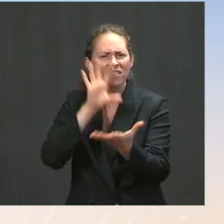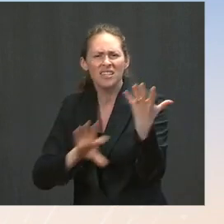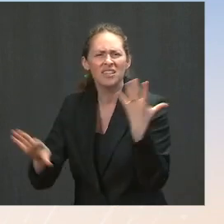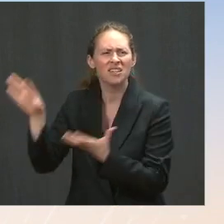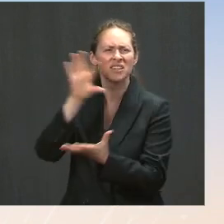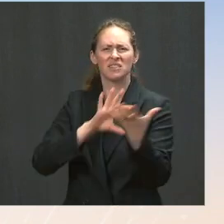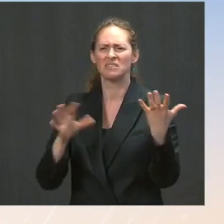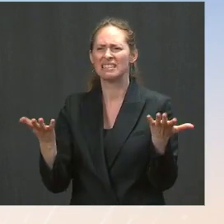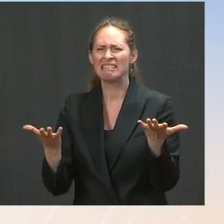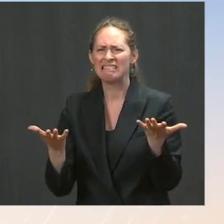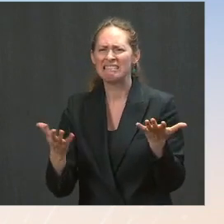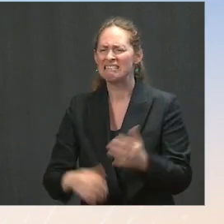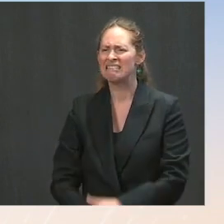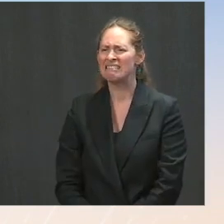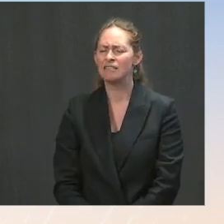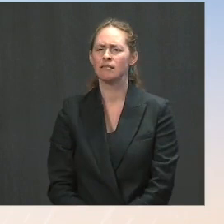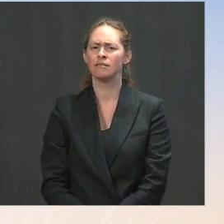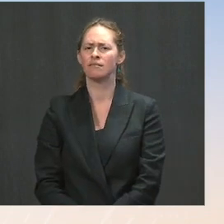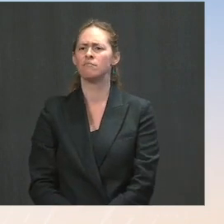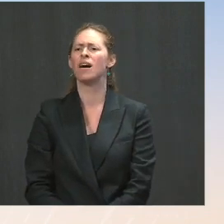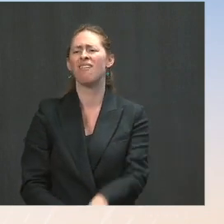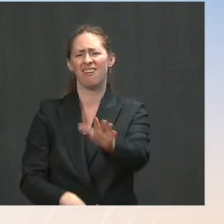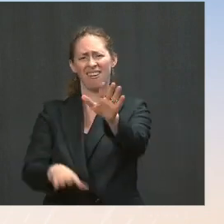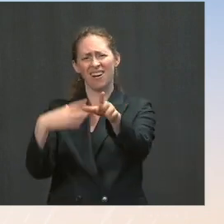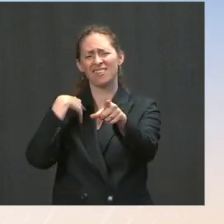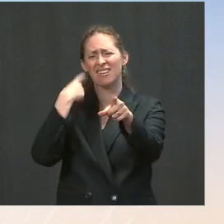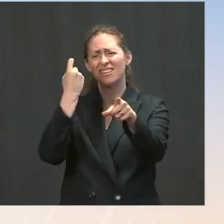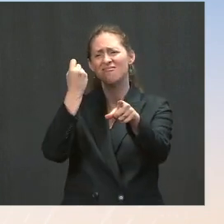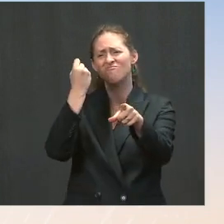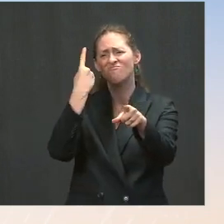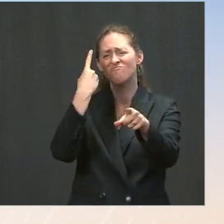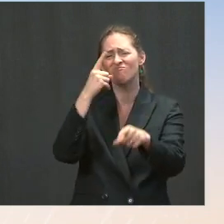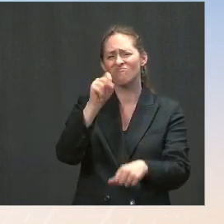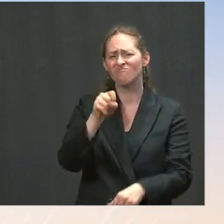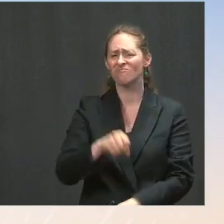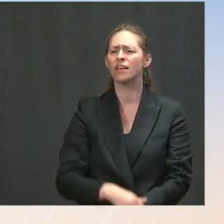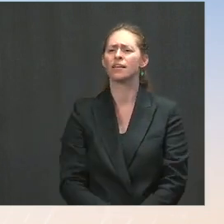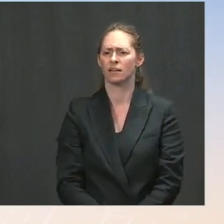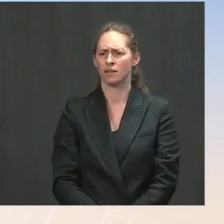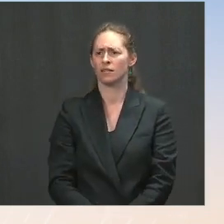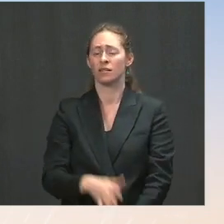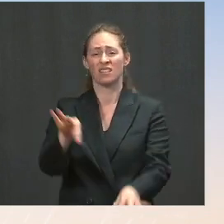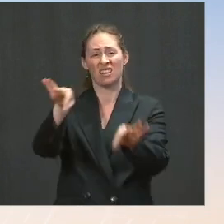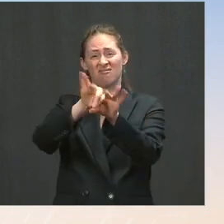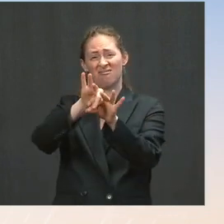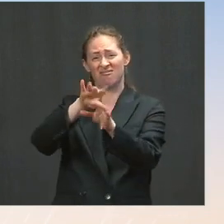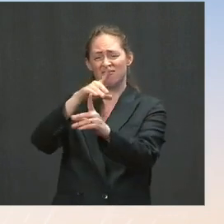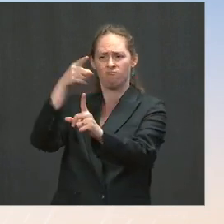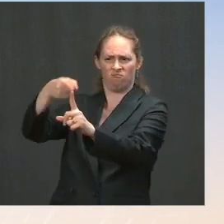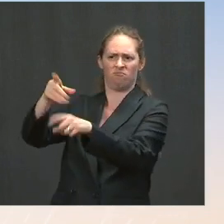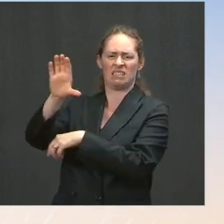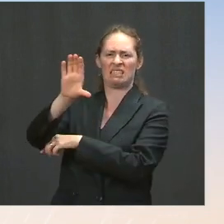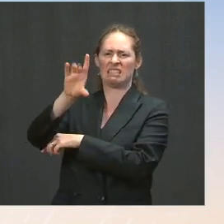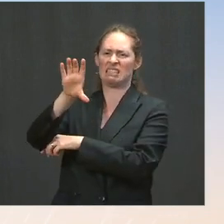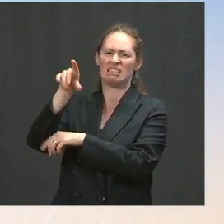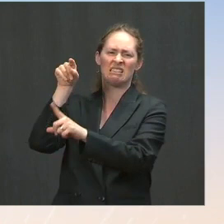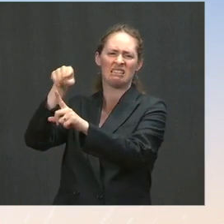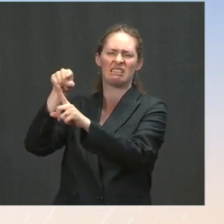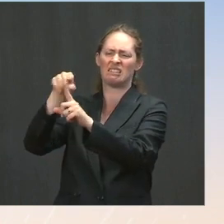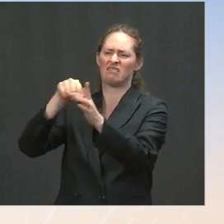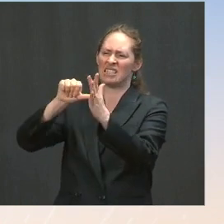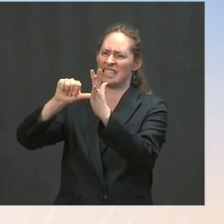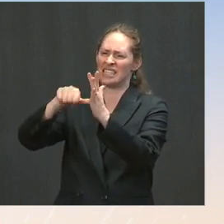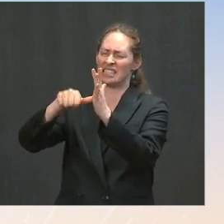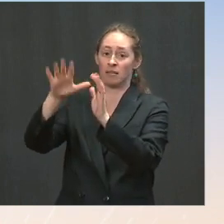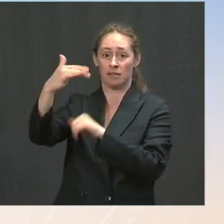Absolutely. First, we will, of course, be abiding by every aspect of the CDC guidelines on masking that they will provide this afternoon. And that